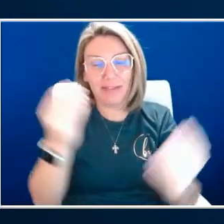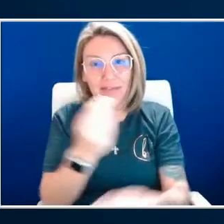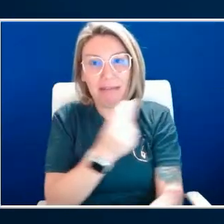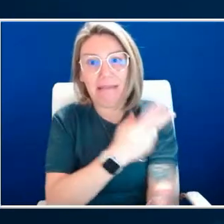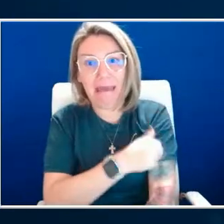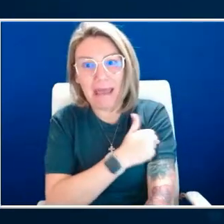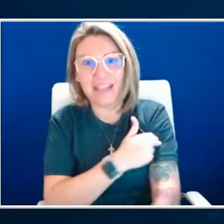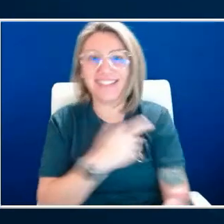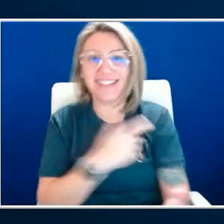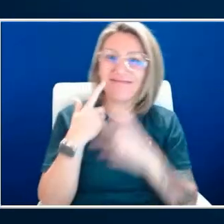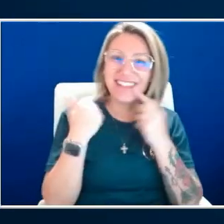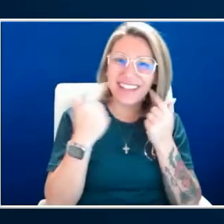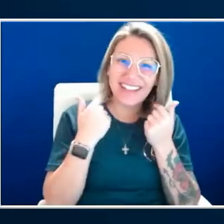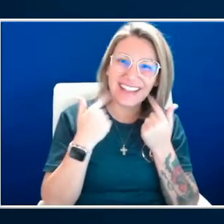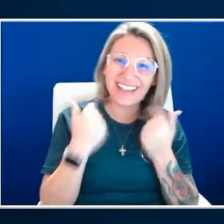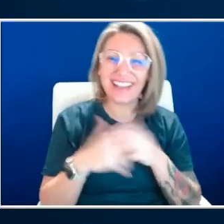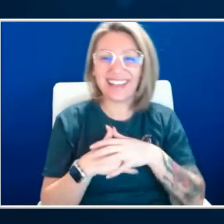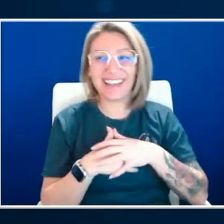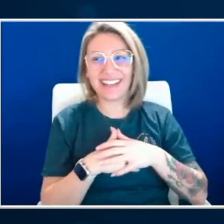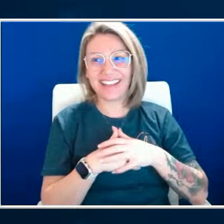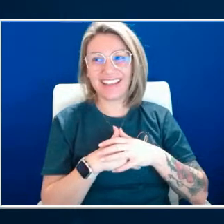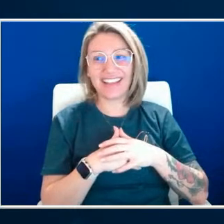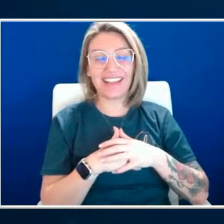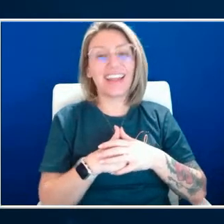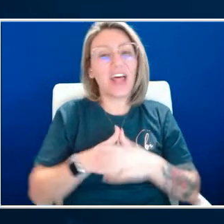Fair enough. The purse,